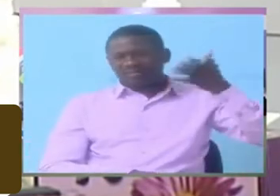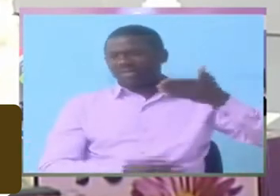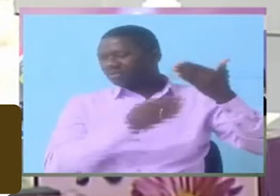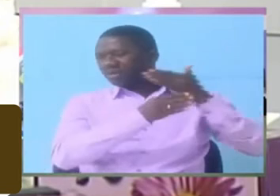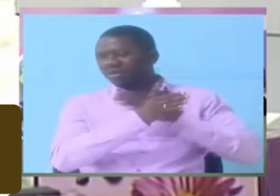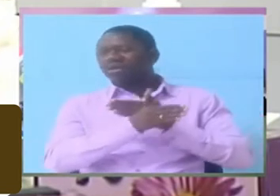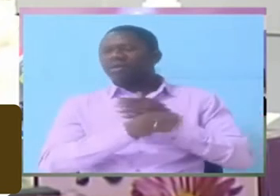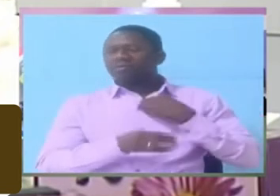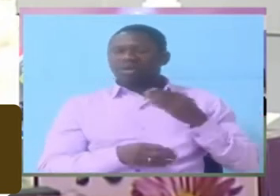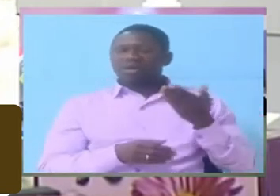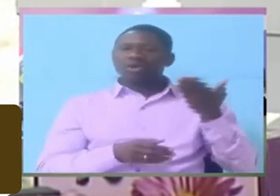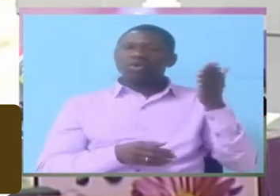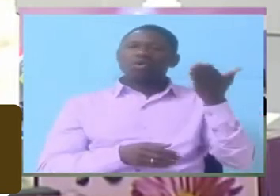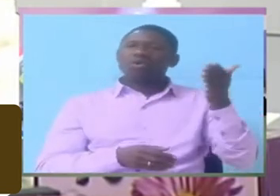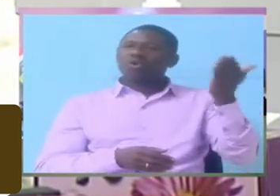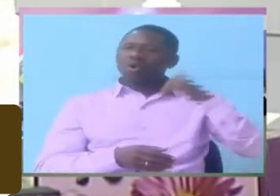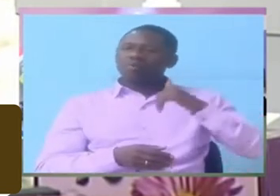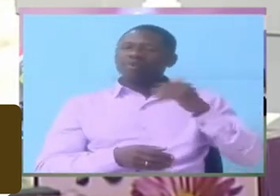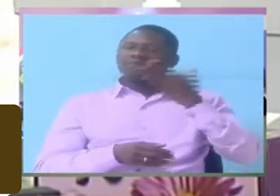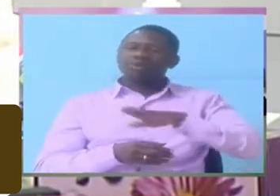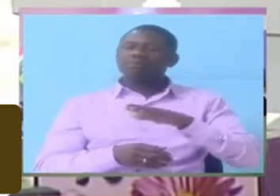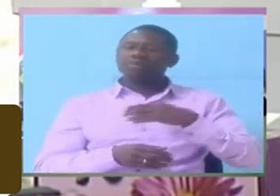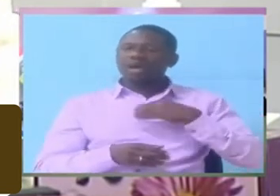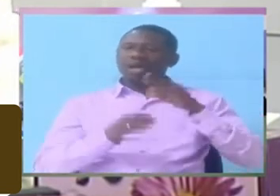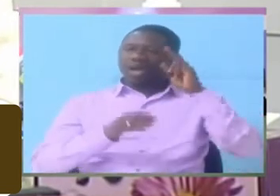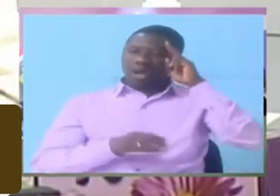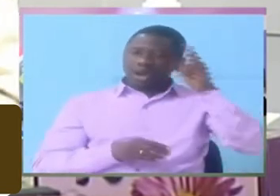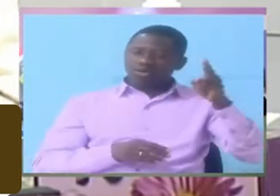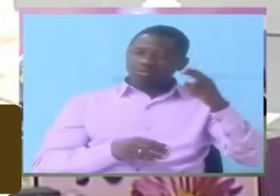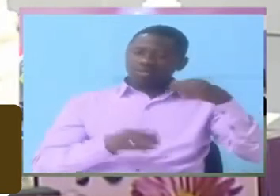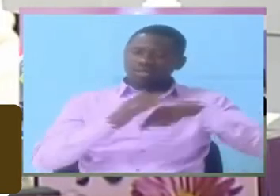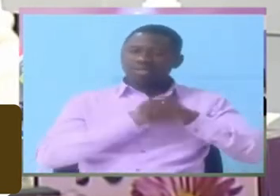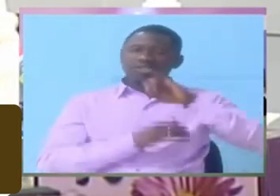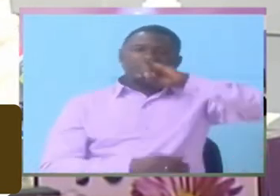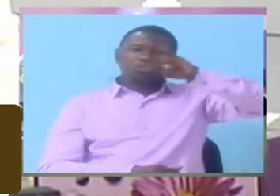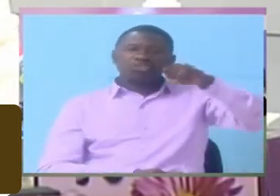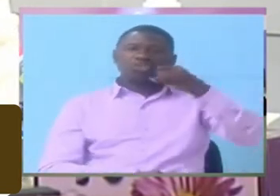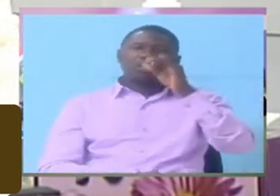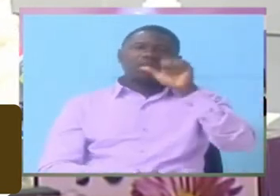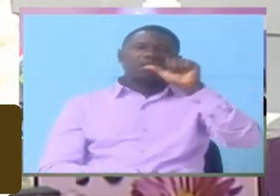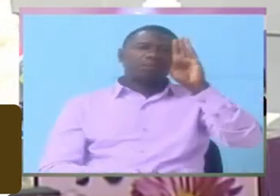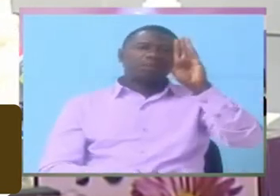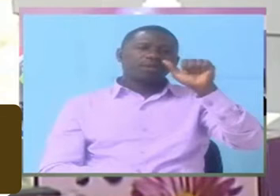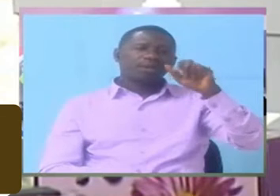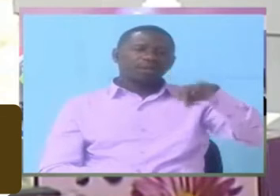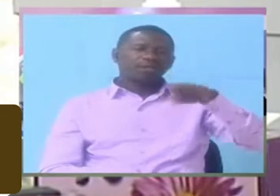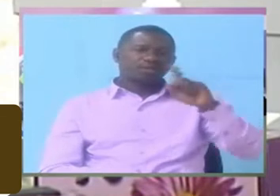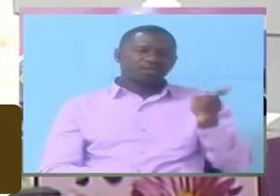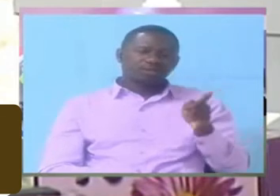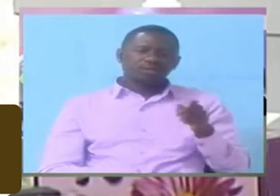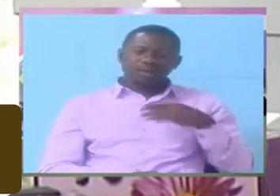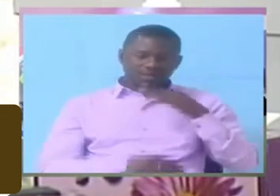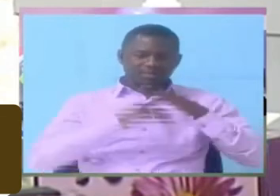2014 or 2015. I was coming from my house in Jammeh. That's what I'm building. Still building